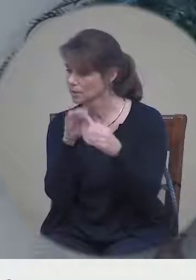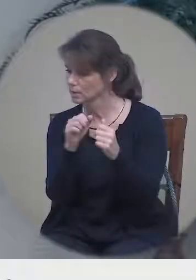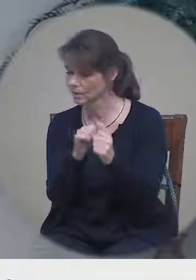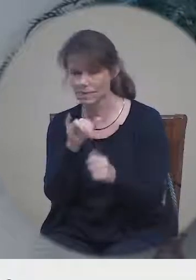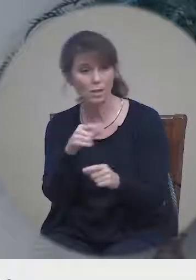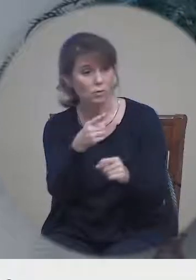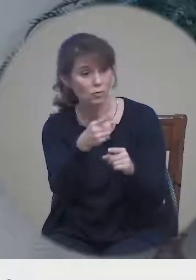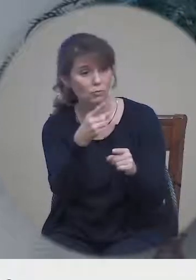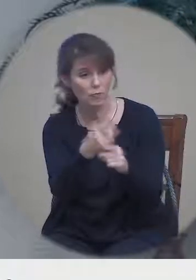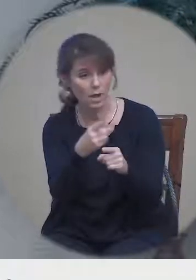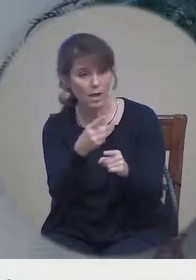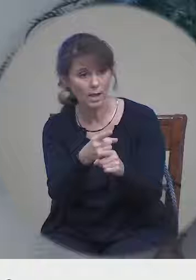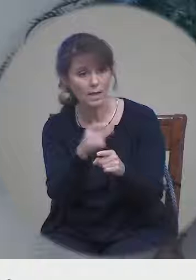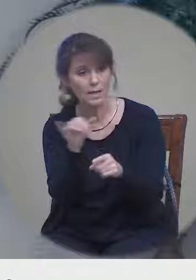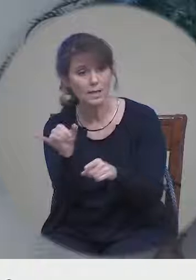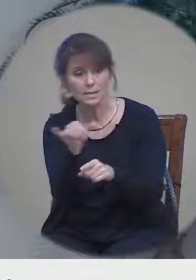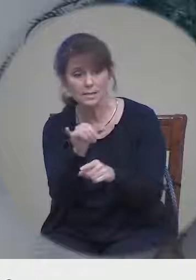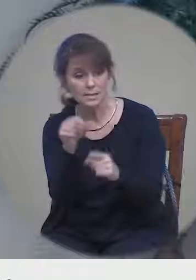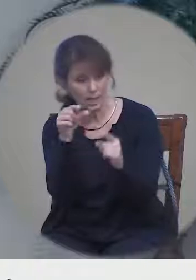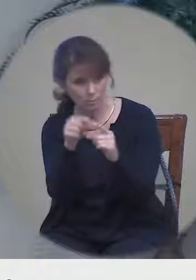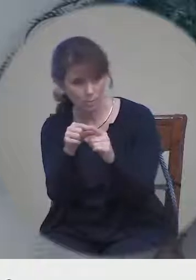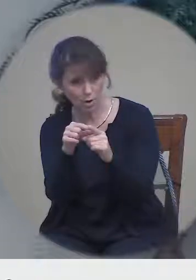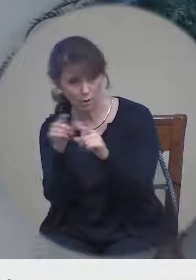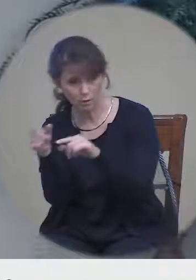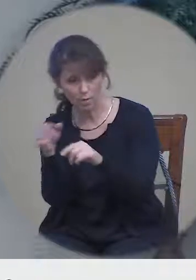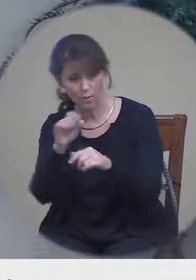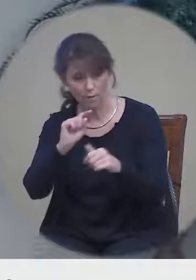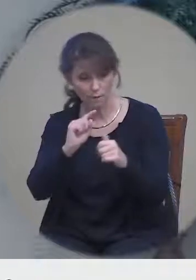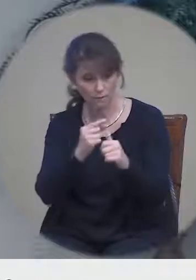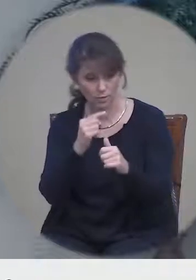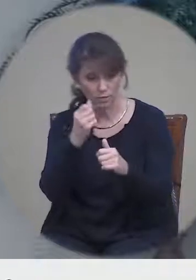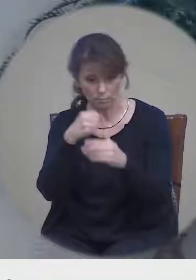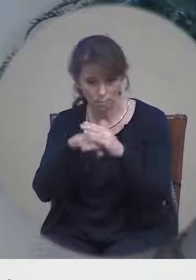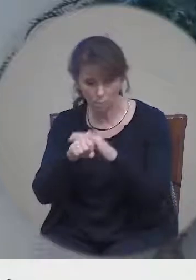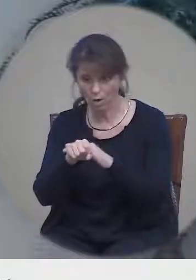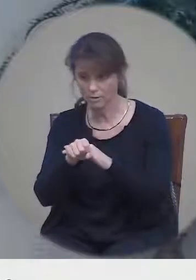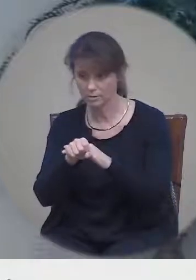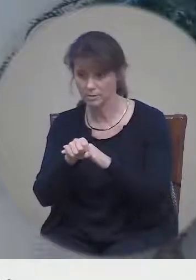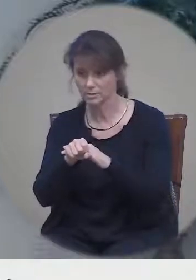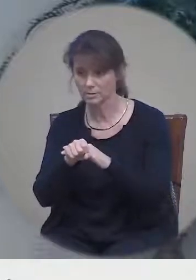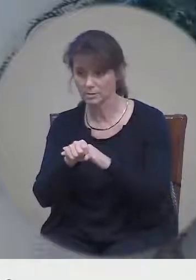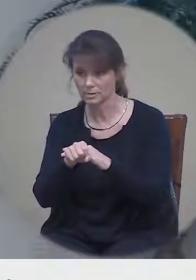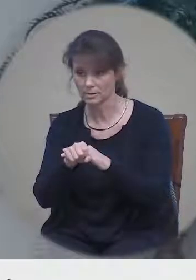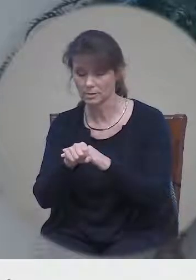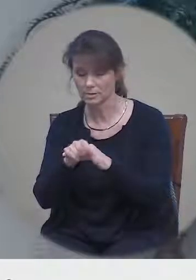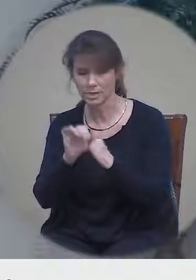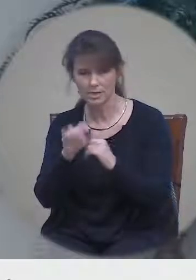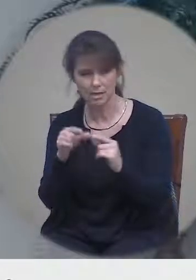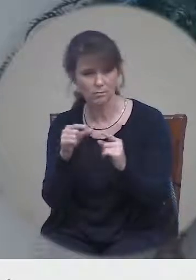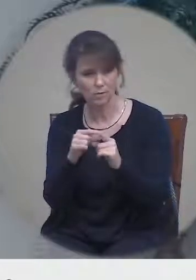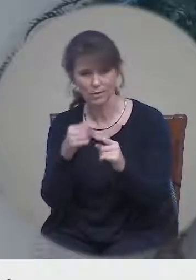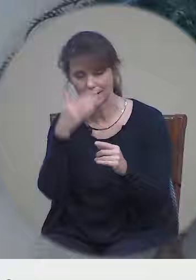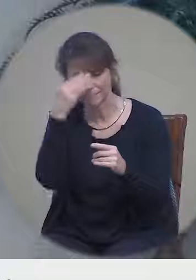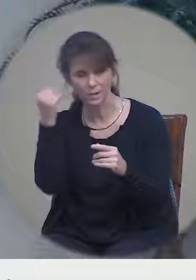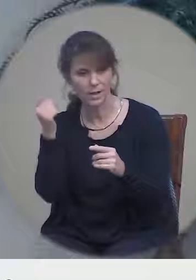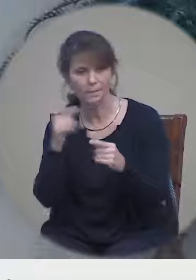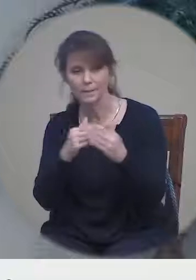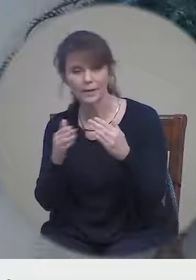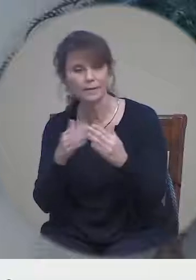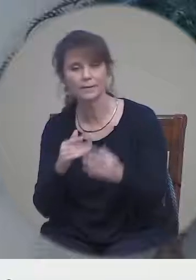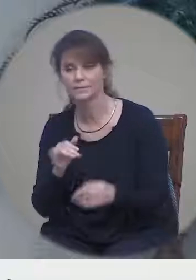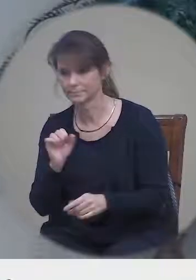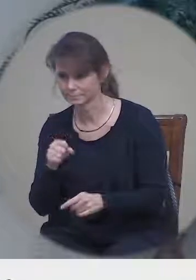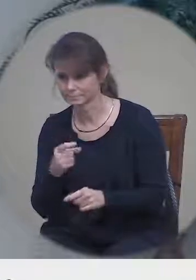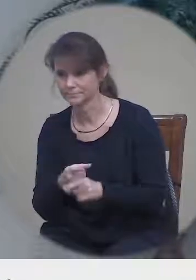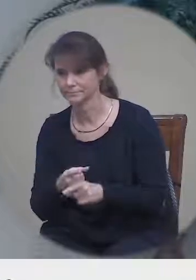right. It is the same word used there, the firstborn. Bakor is the word. At any rate, when